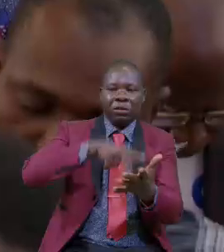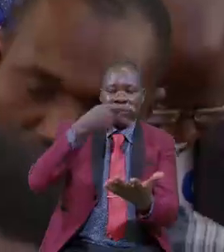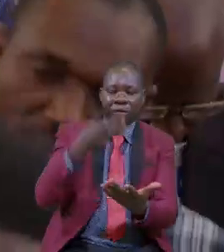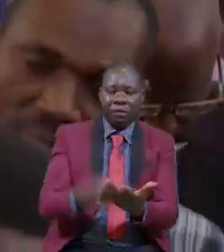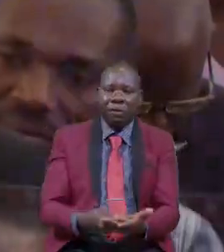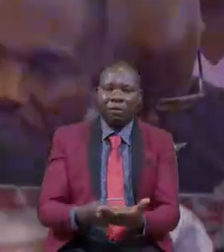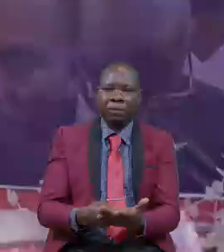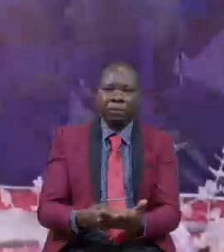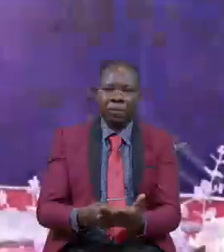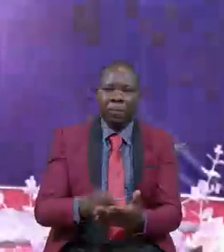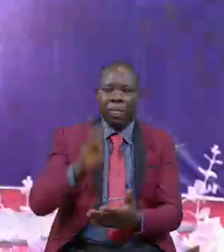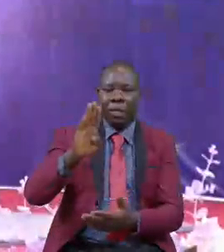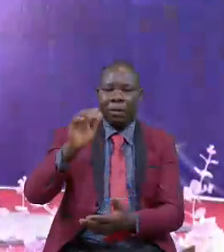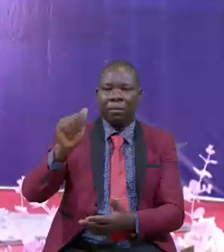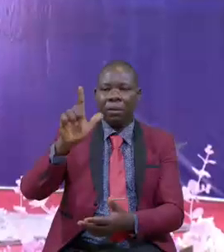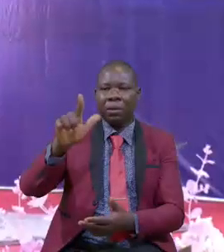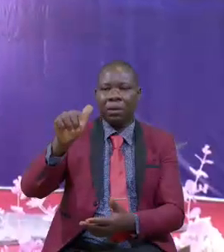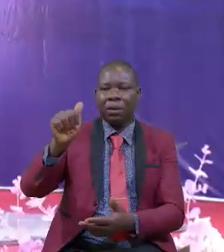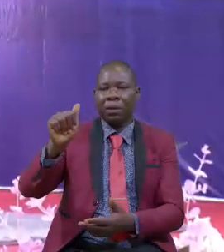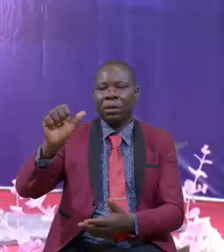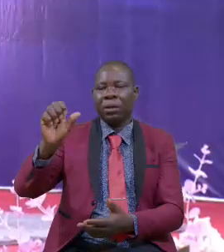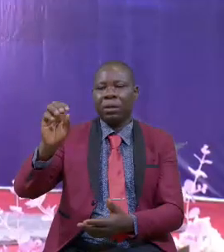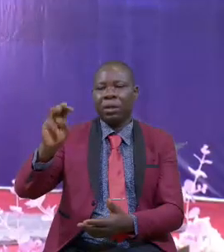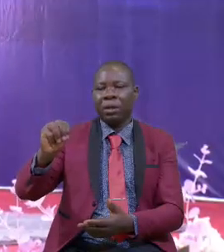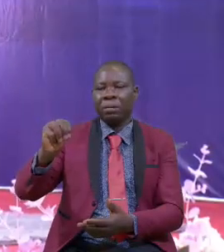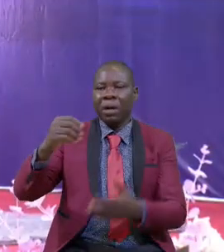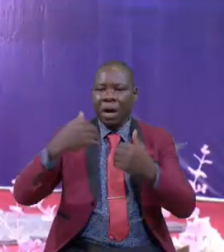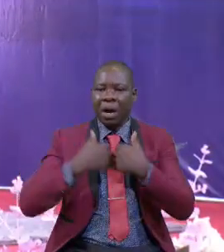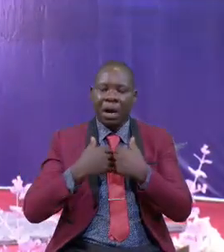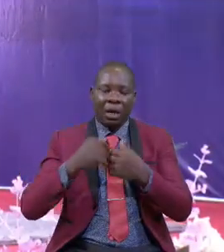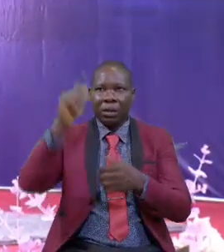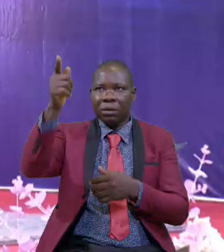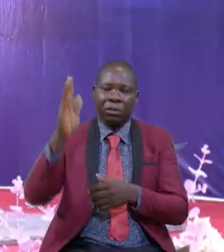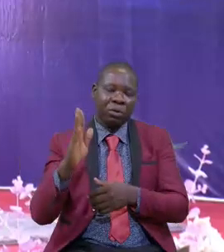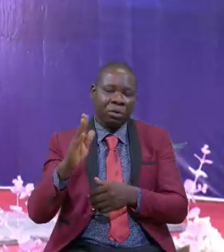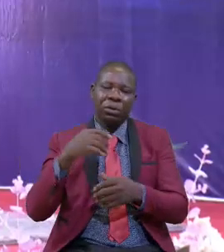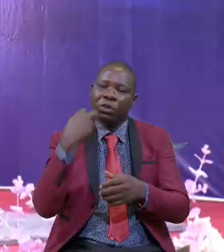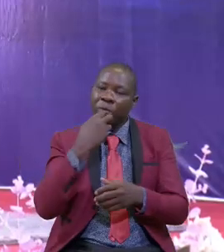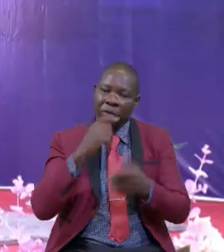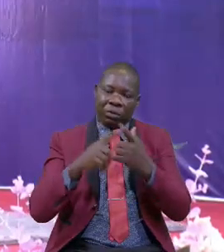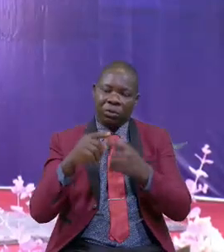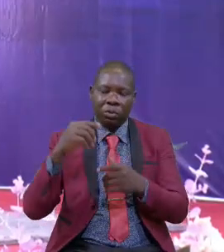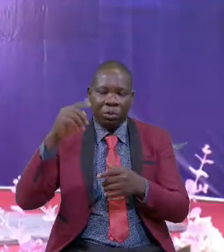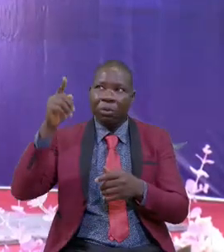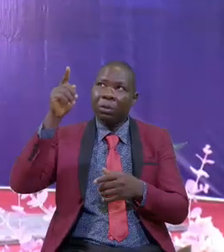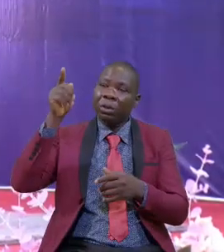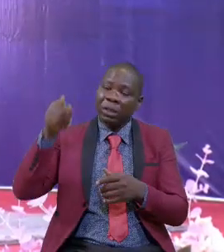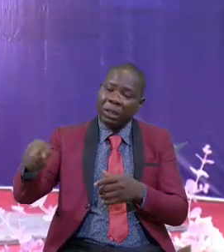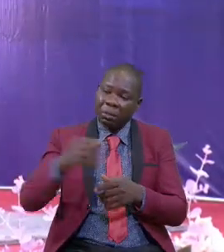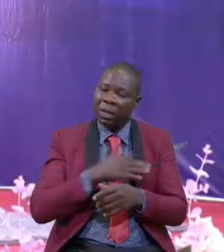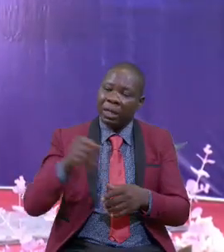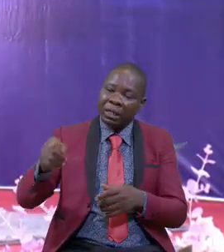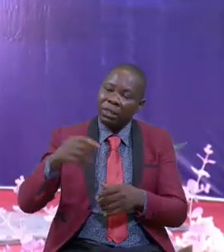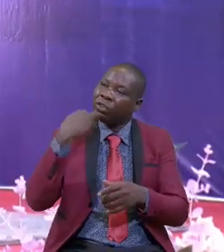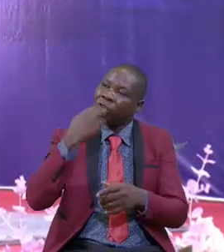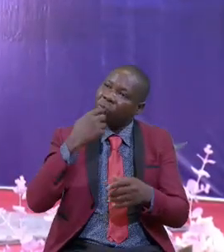Balaam had God speaking to him, and he's speaking to God. Balaam had